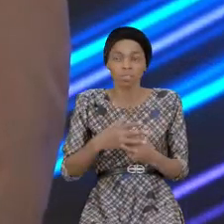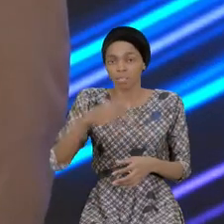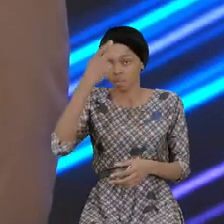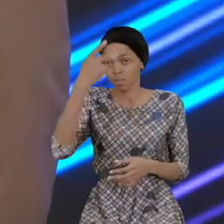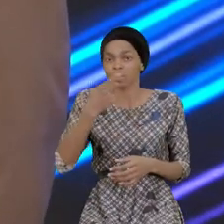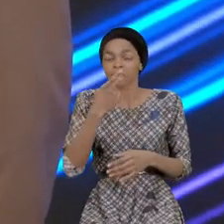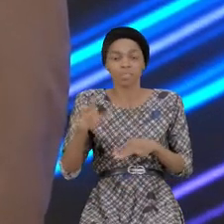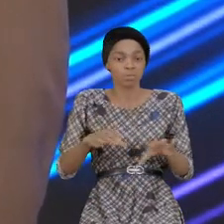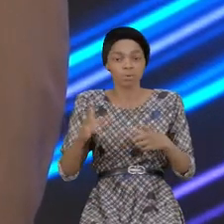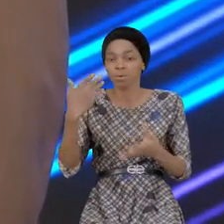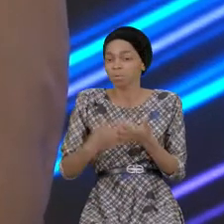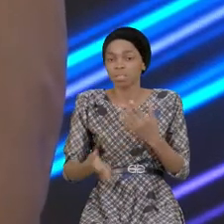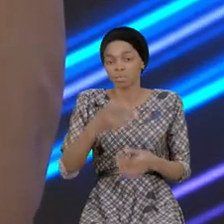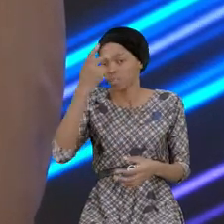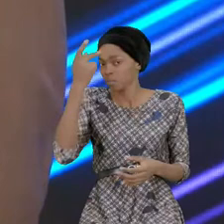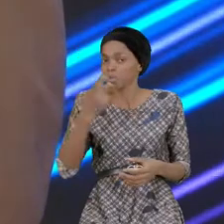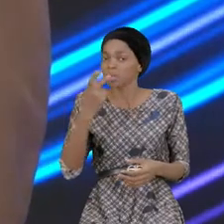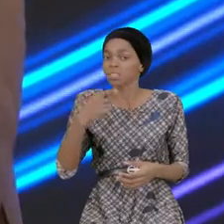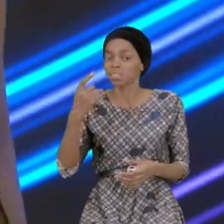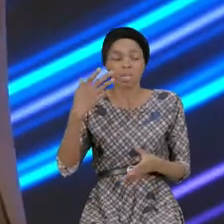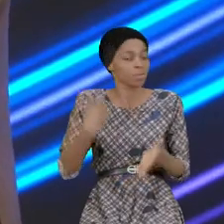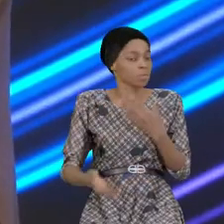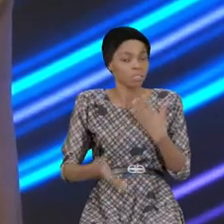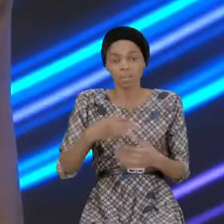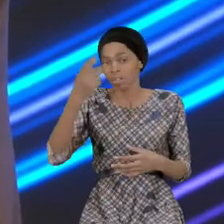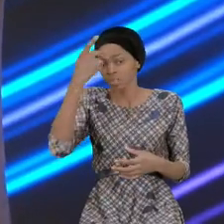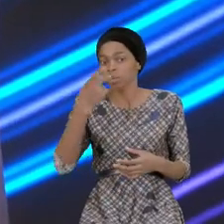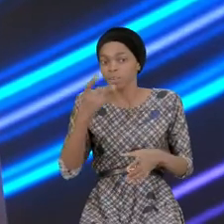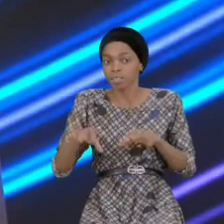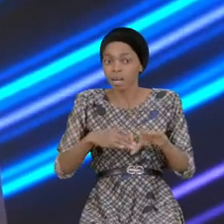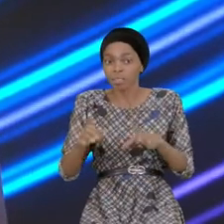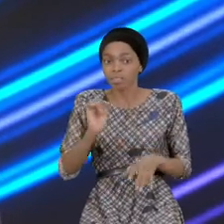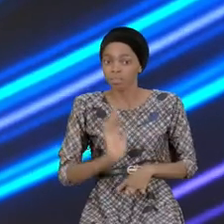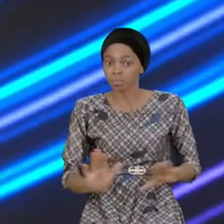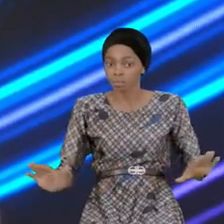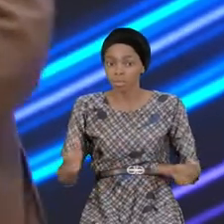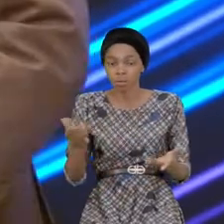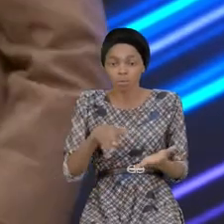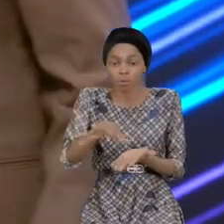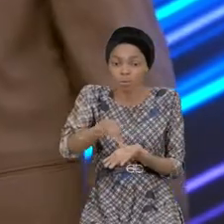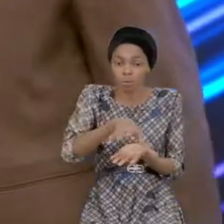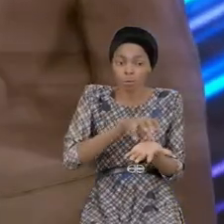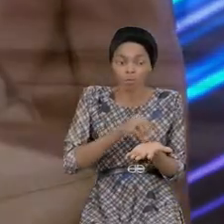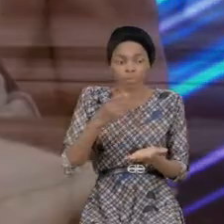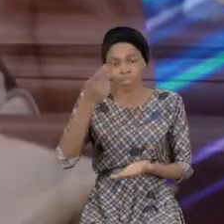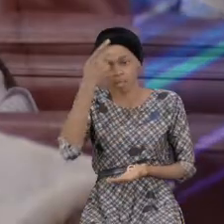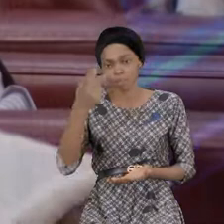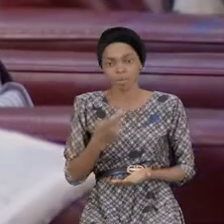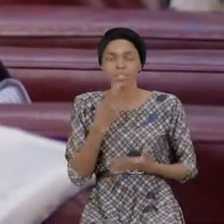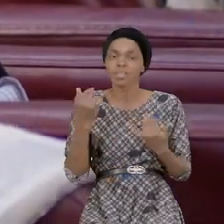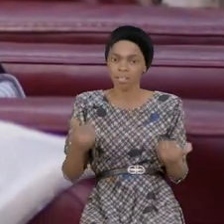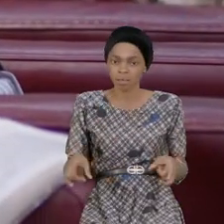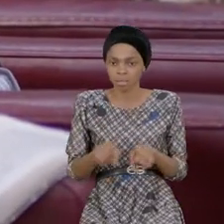the parents say, however the parents act, the children want to act like their parents. We're looking at